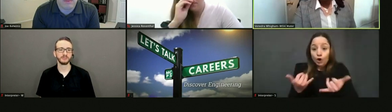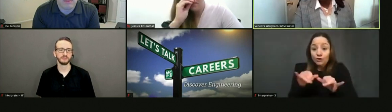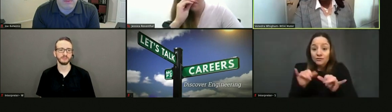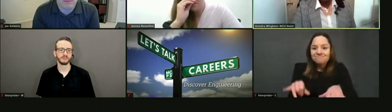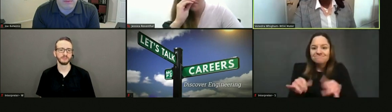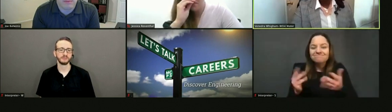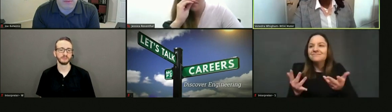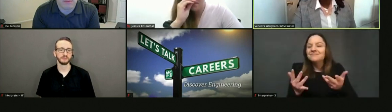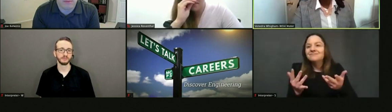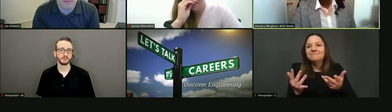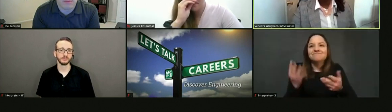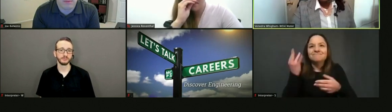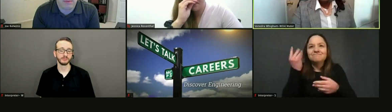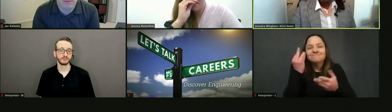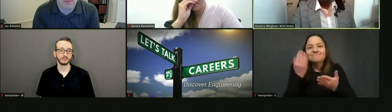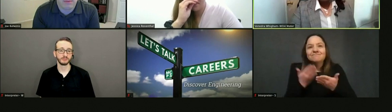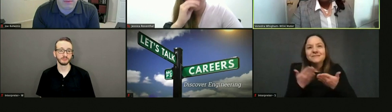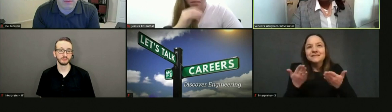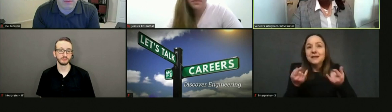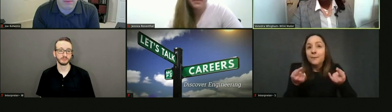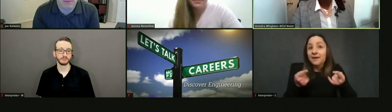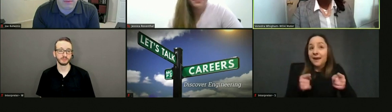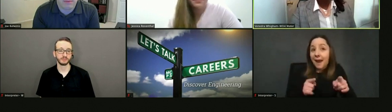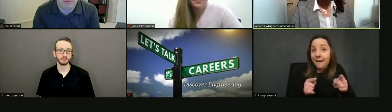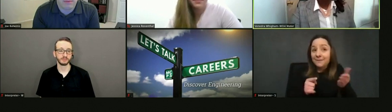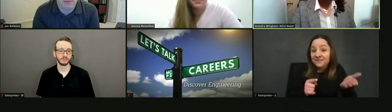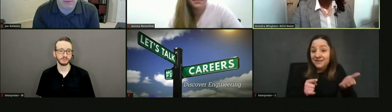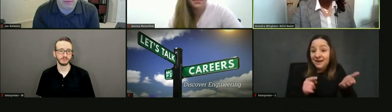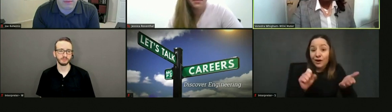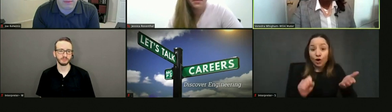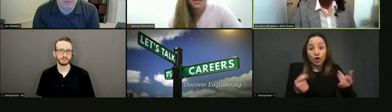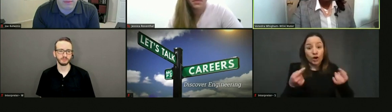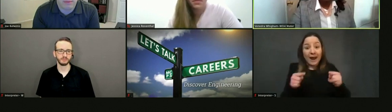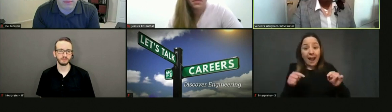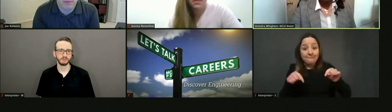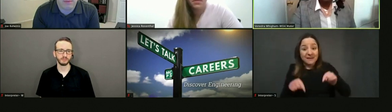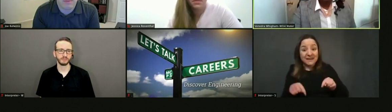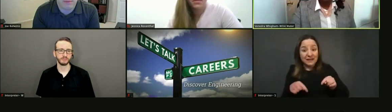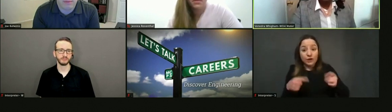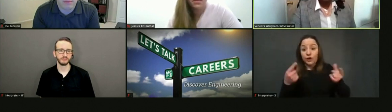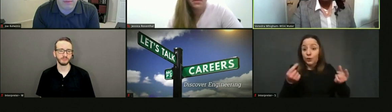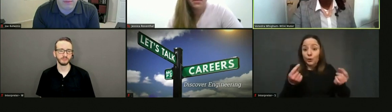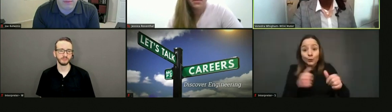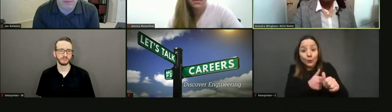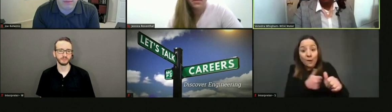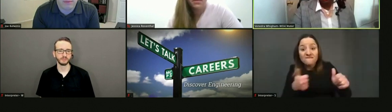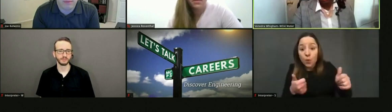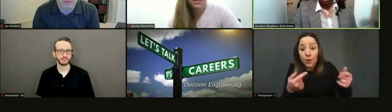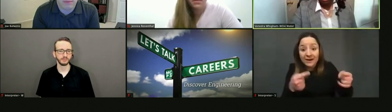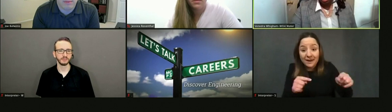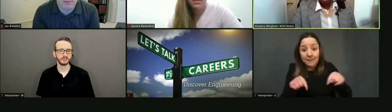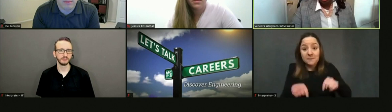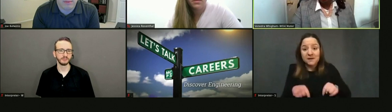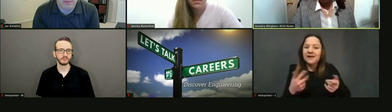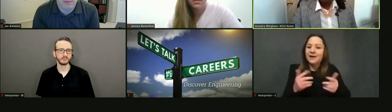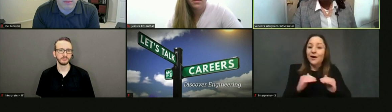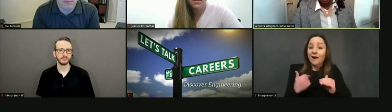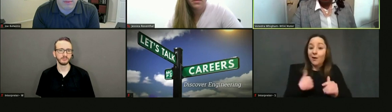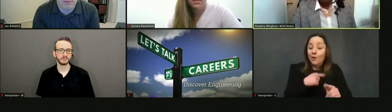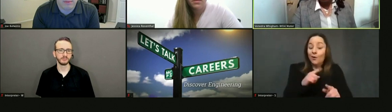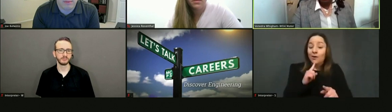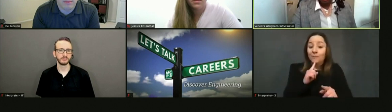that something happened. Is that, could that happen here? What can we do to avoid that happening here? And how can we make sure that